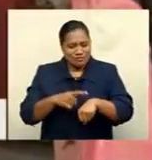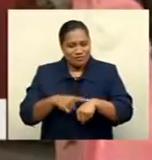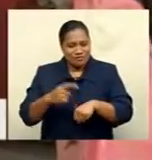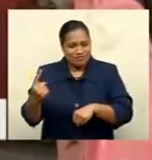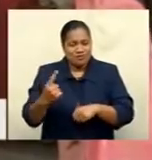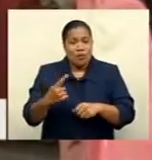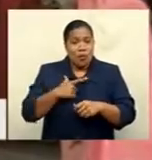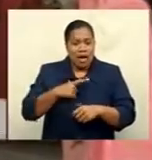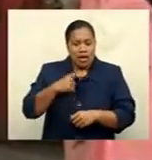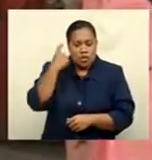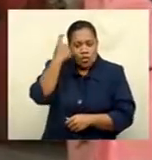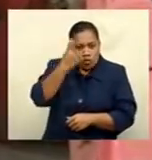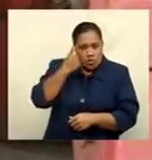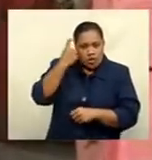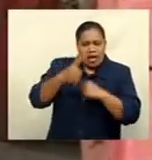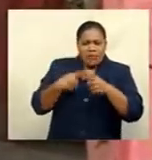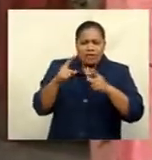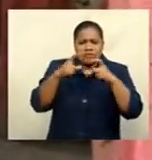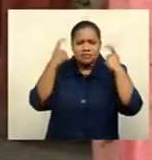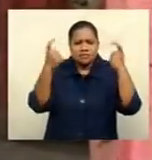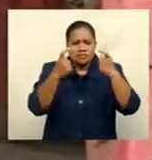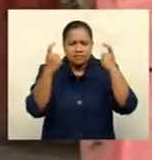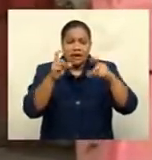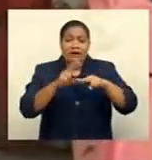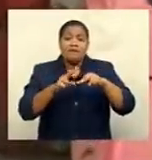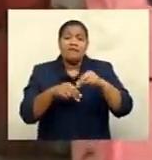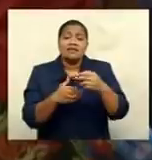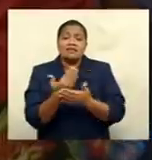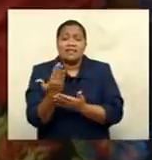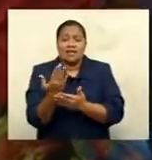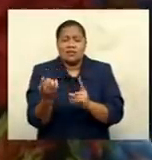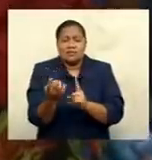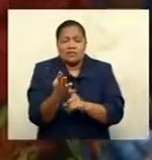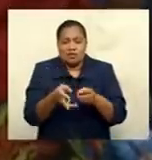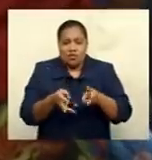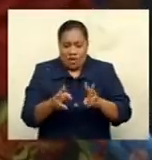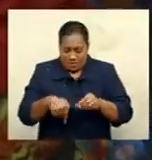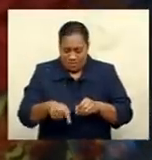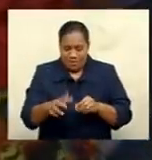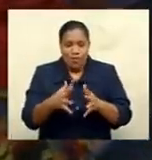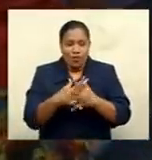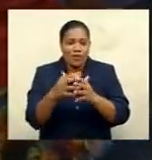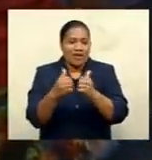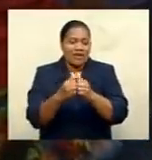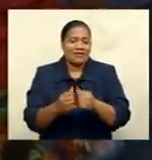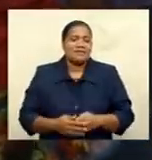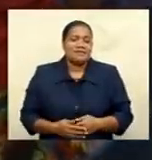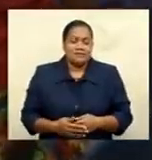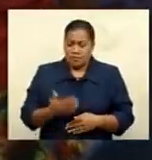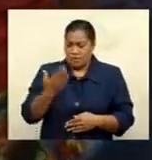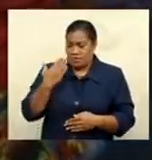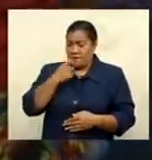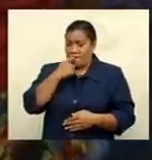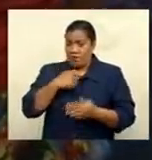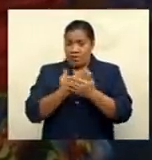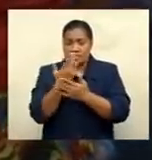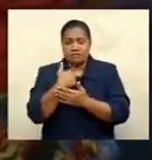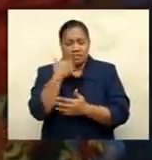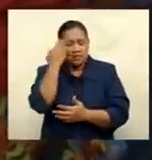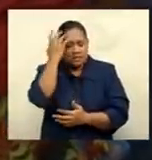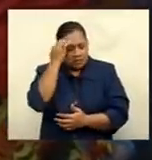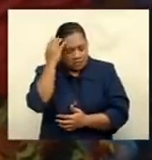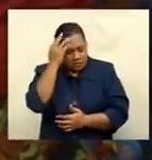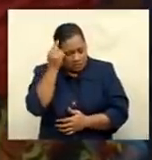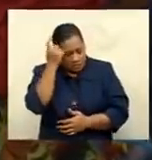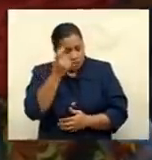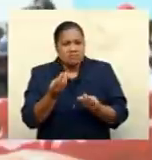more worried about celebrating Father's Day in a special way this weekend. For the past few days, I've been worried as I don't have